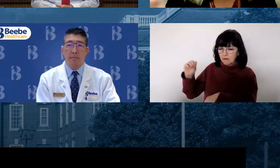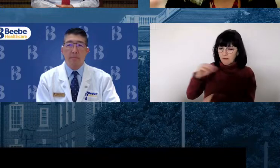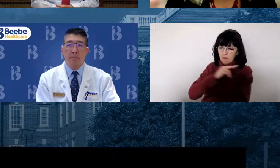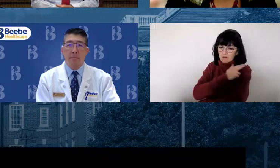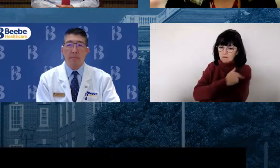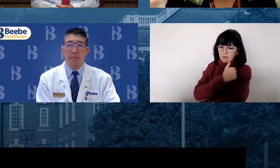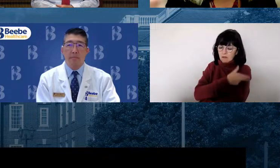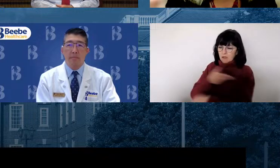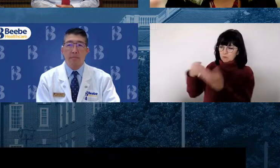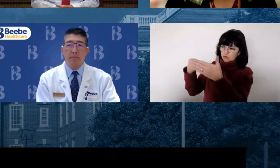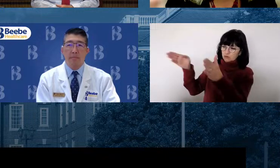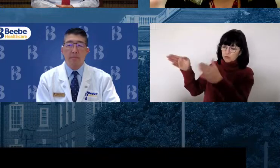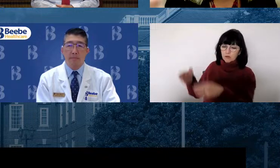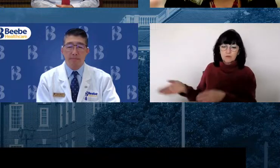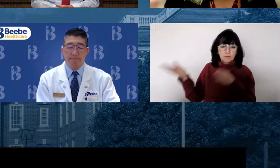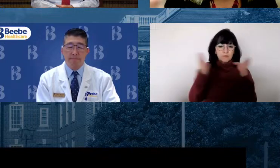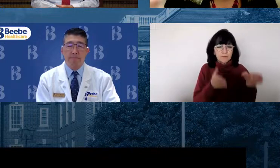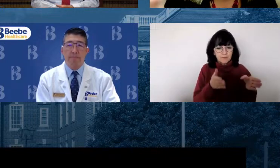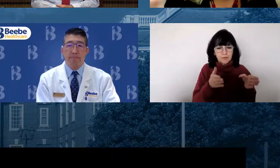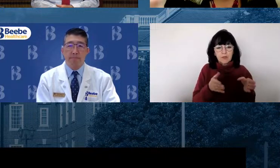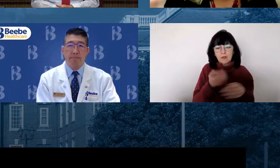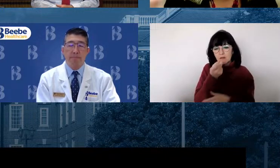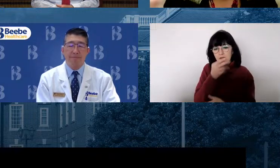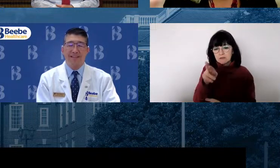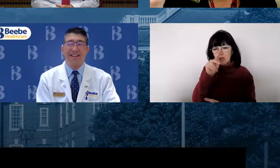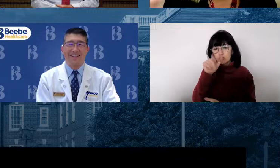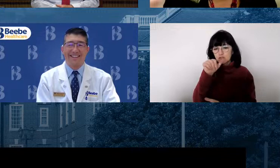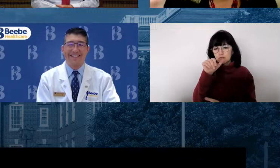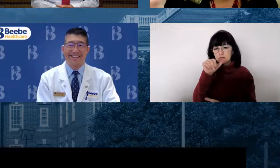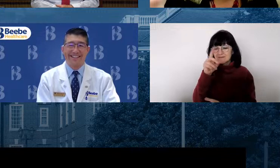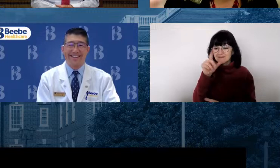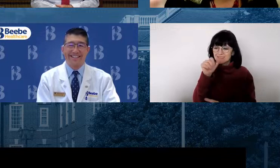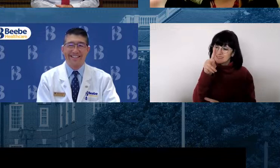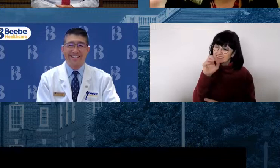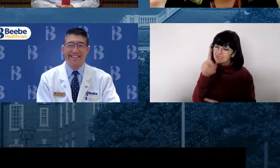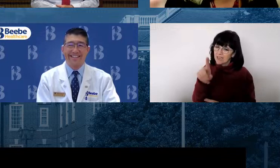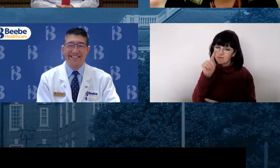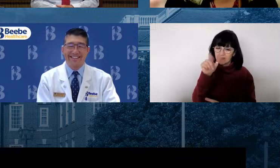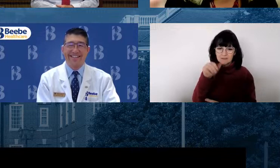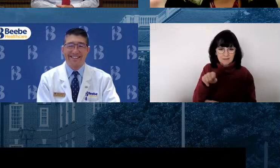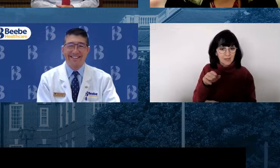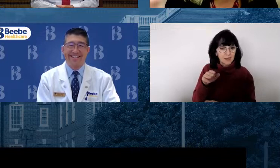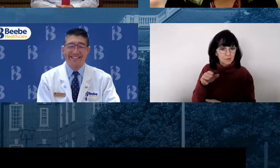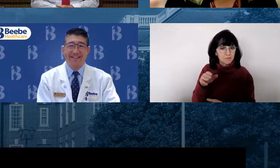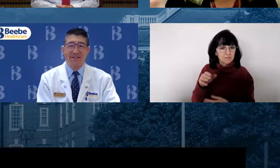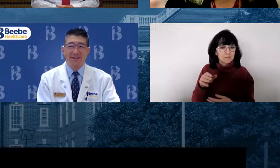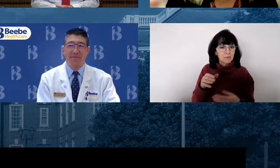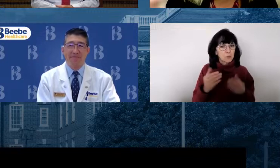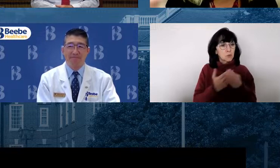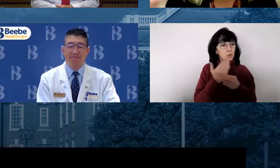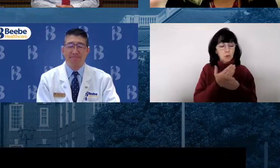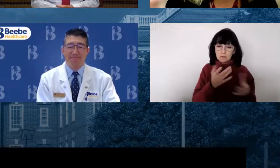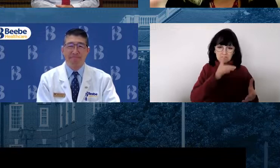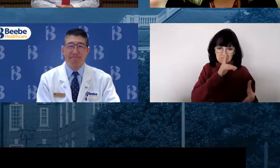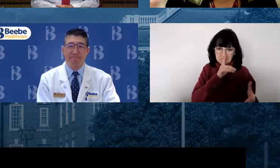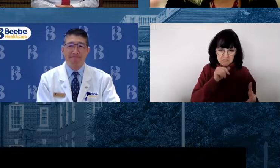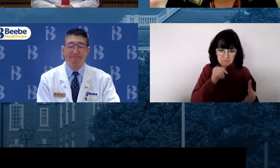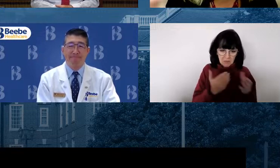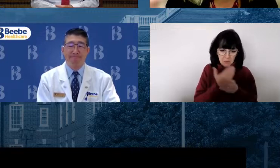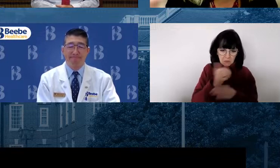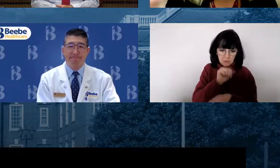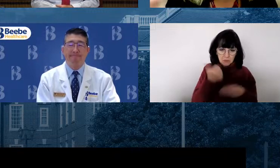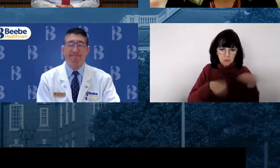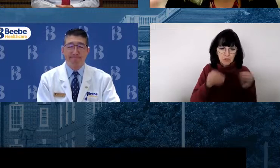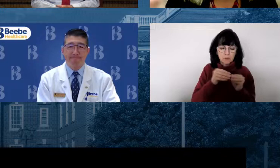David Tam, who's the new, I guess not new anymore, CEO, President and CEO of